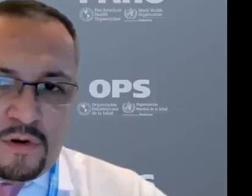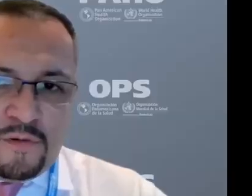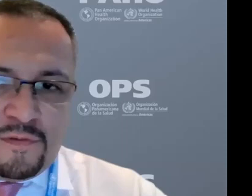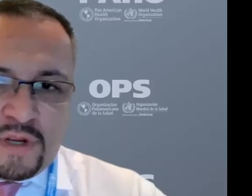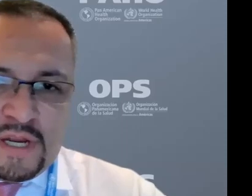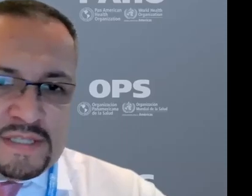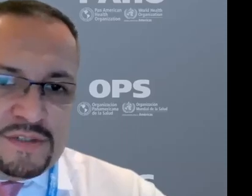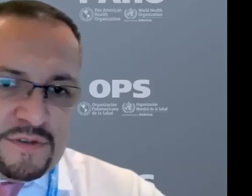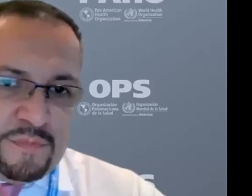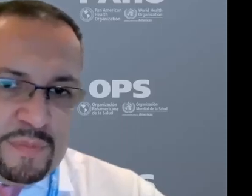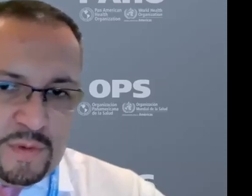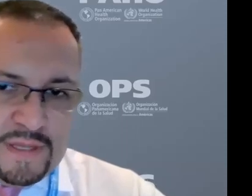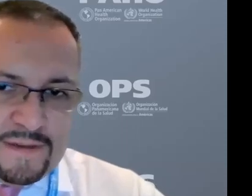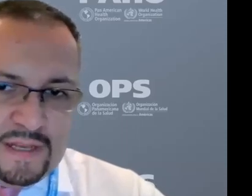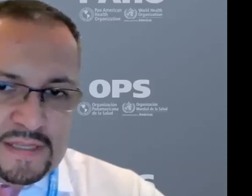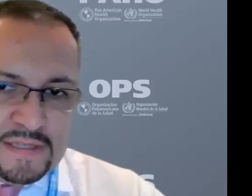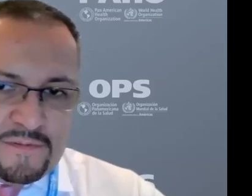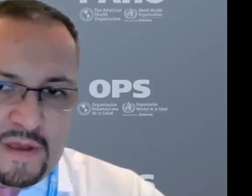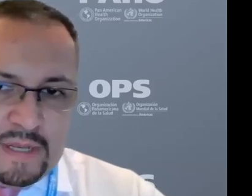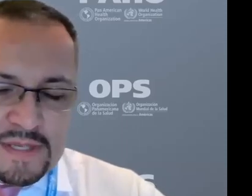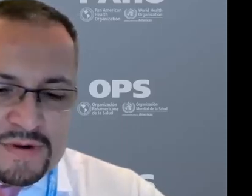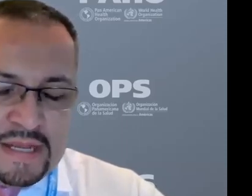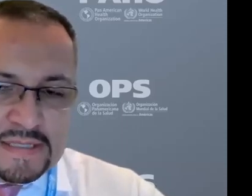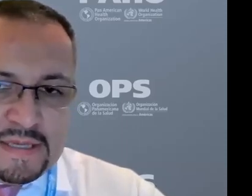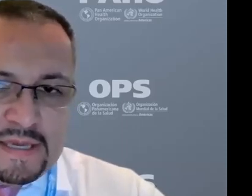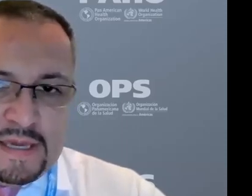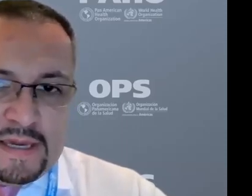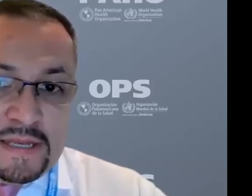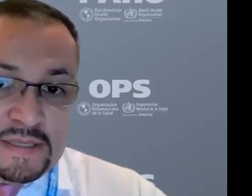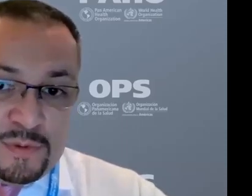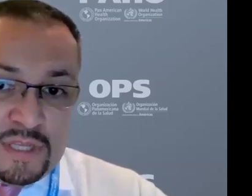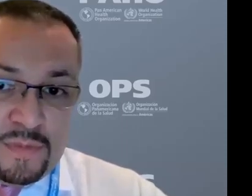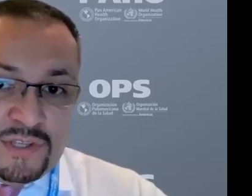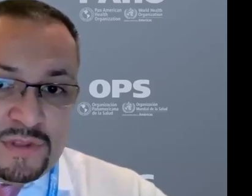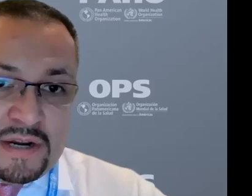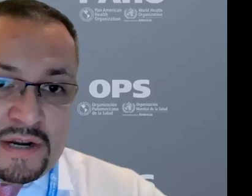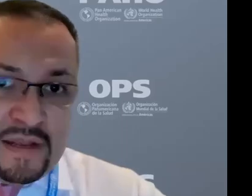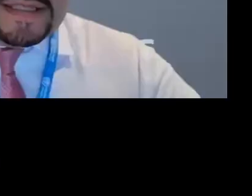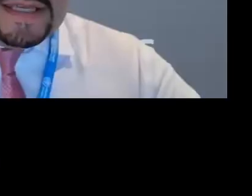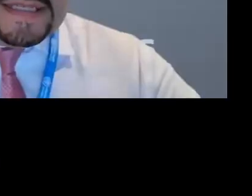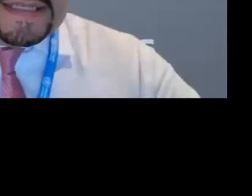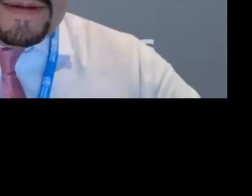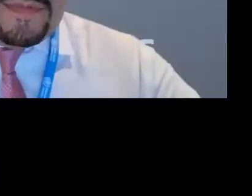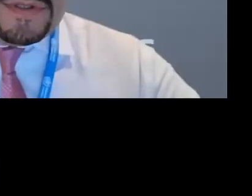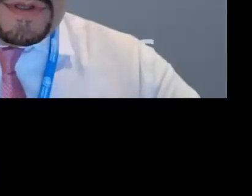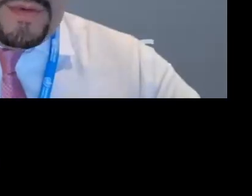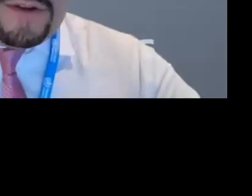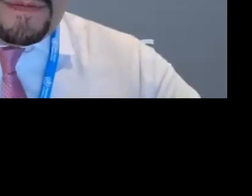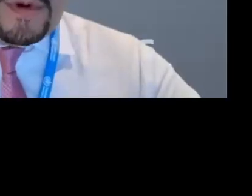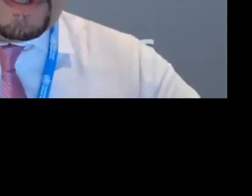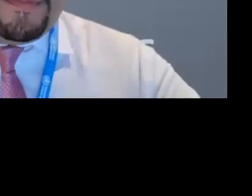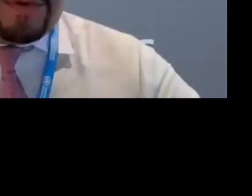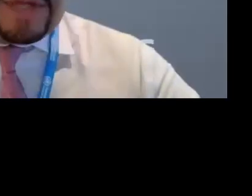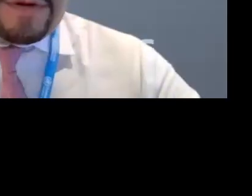Network of Organizations of People with Disabilities and Their Families, RIADIS. It is important to mention that RIADIS is